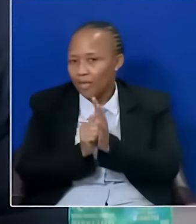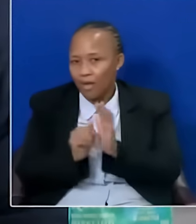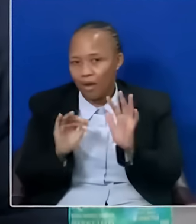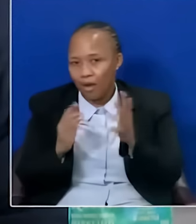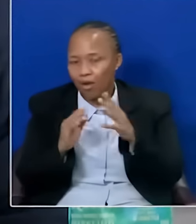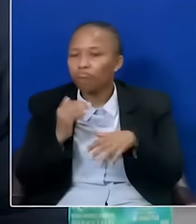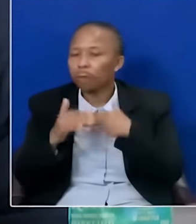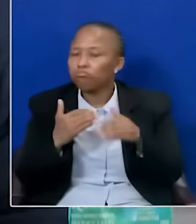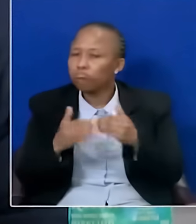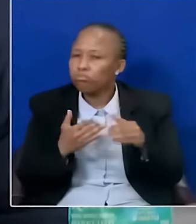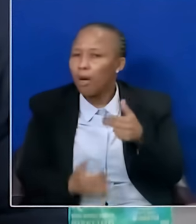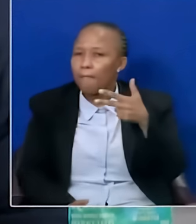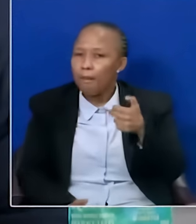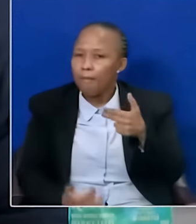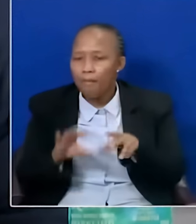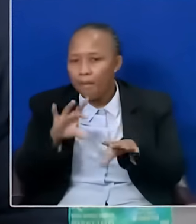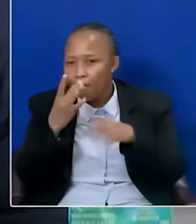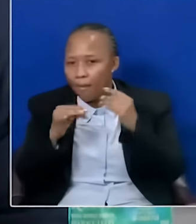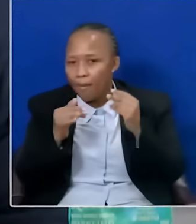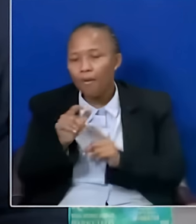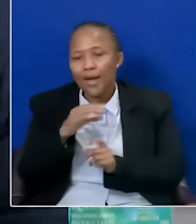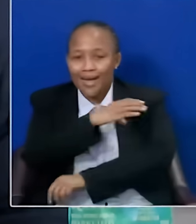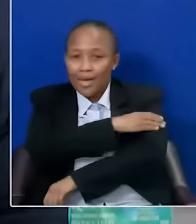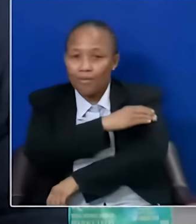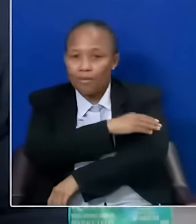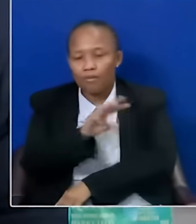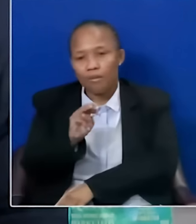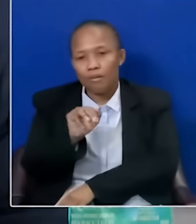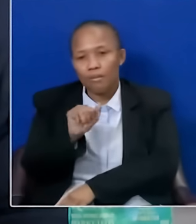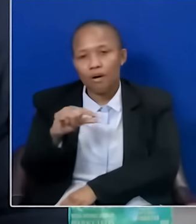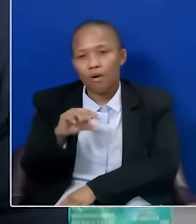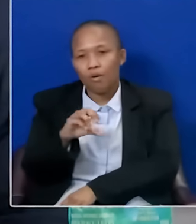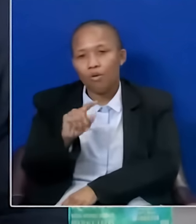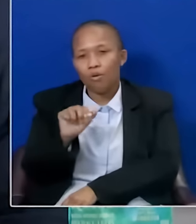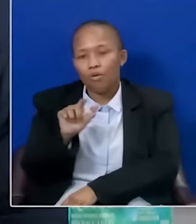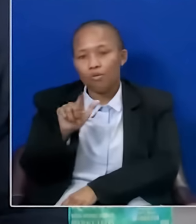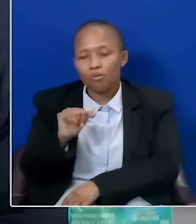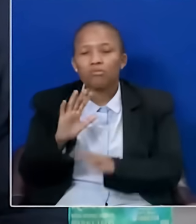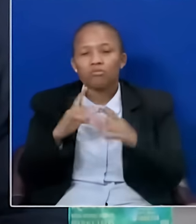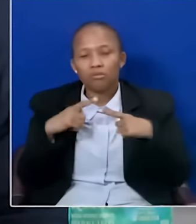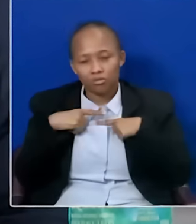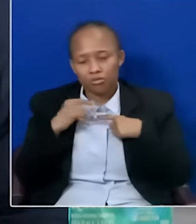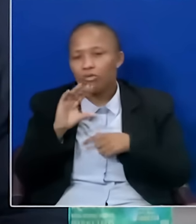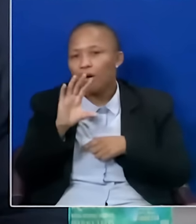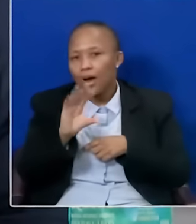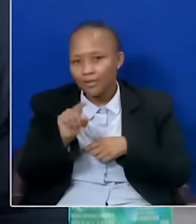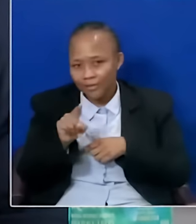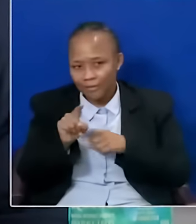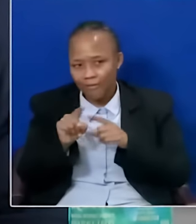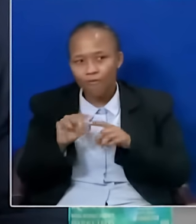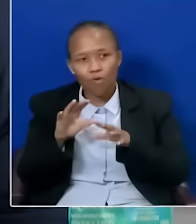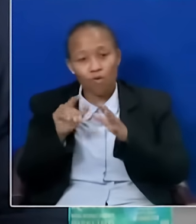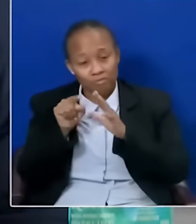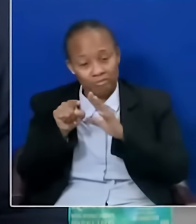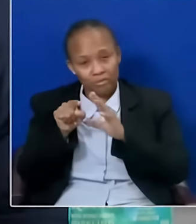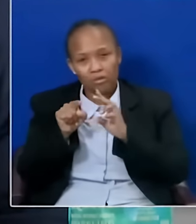Captain Mahotle requested for acquisition of the sample prior to case management section generating an IBIS